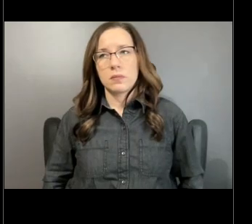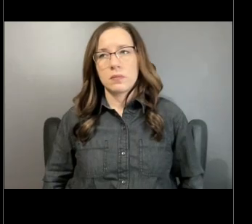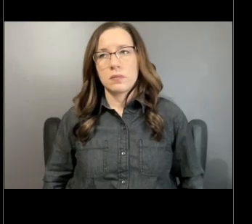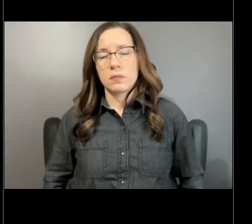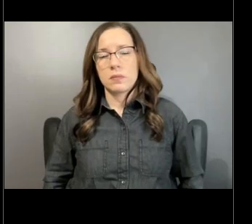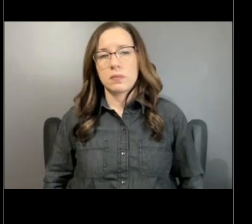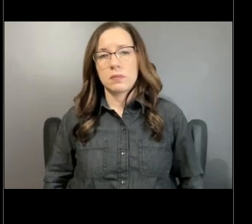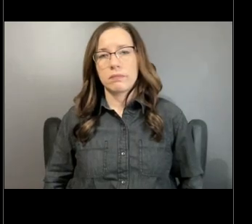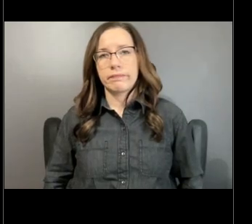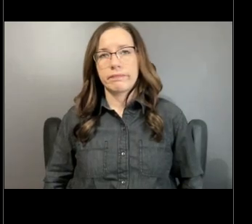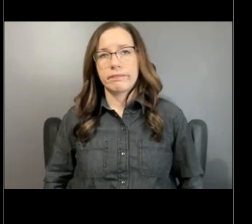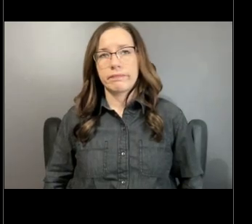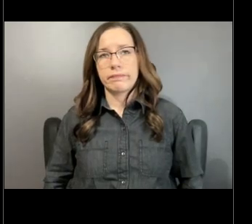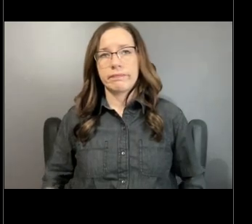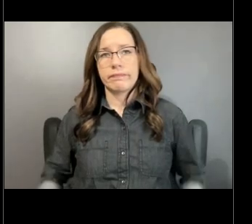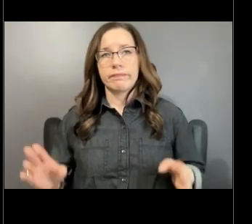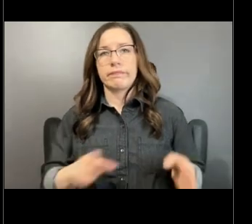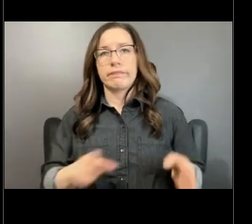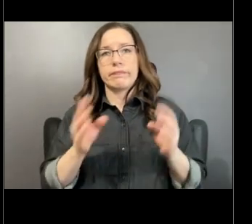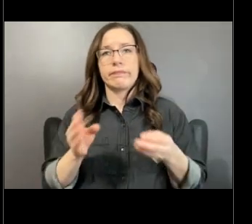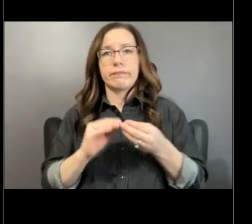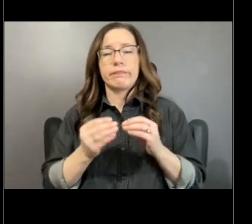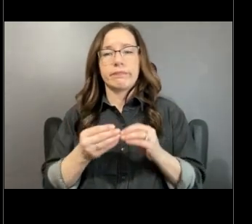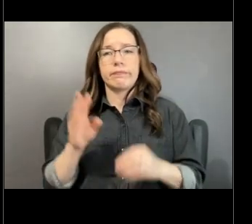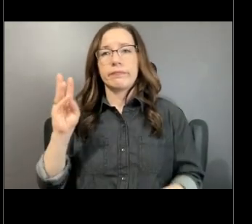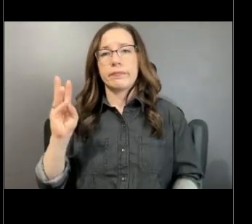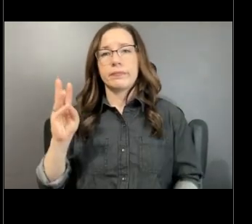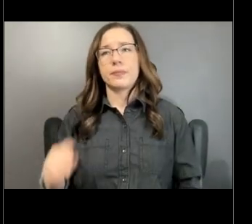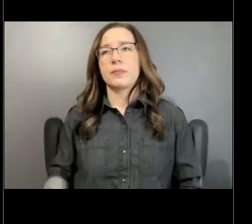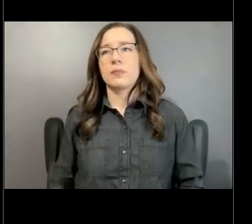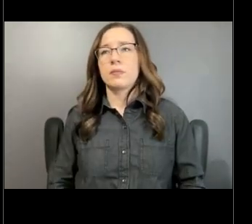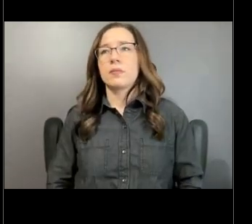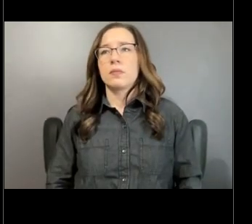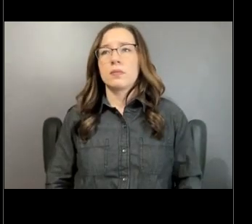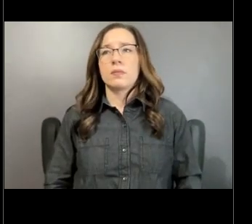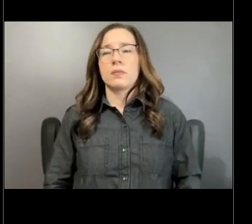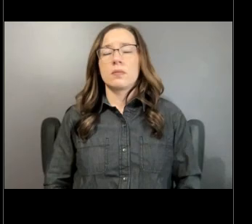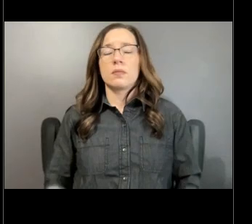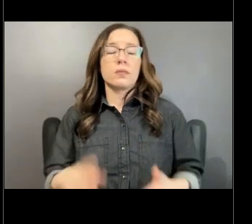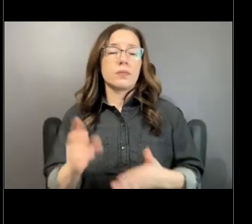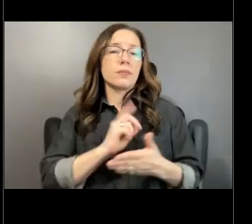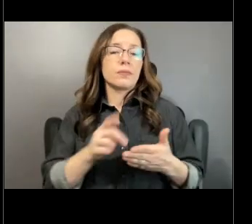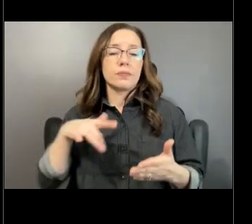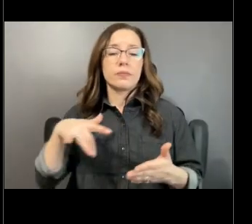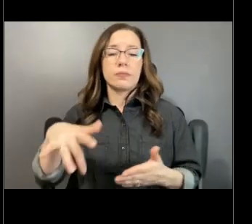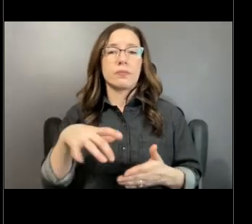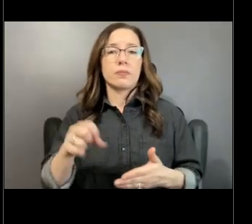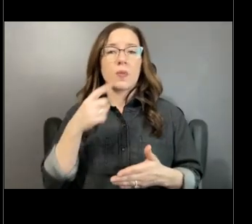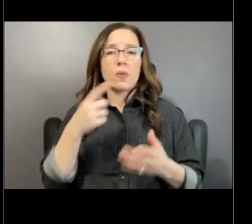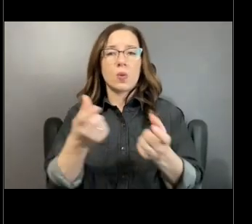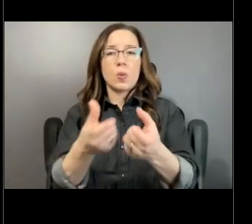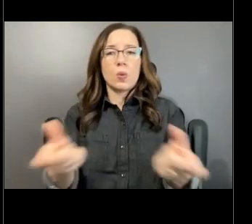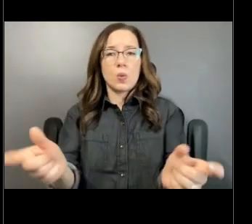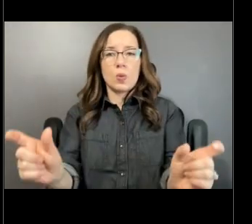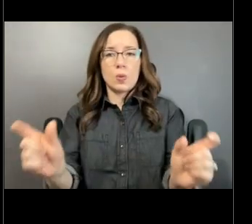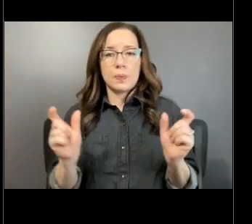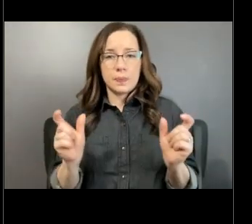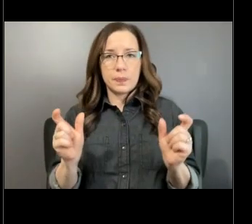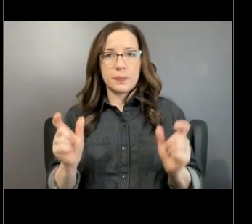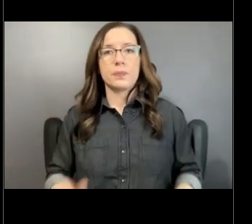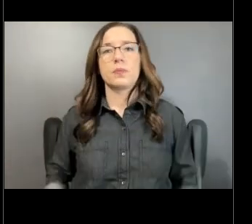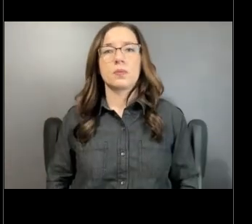And that takes us to topic 6, designing clear floor space for U-shaped kitchens.